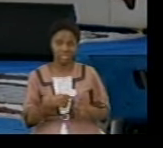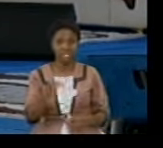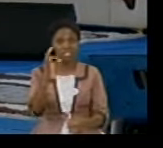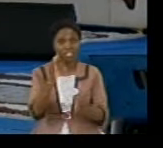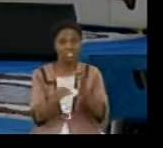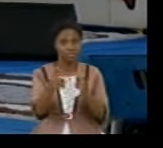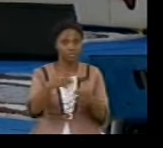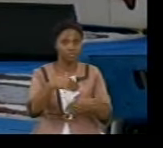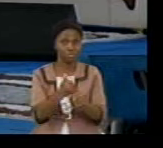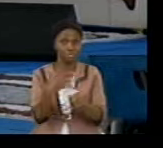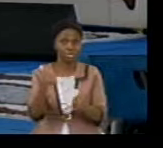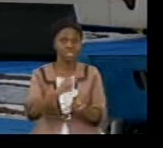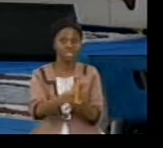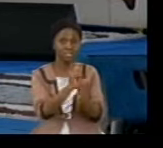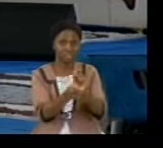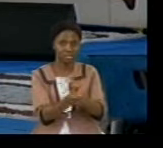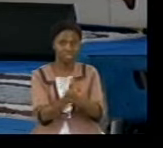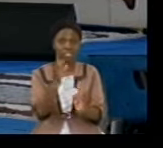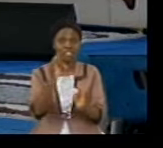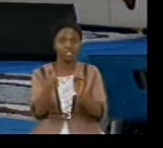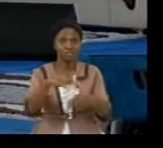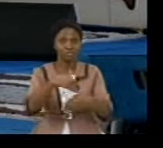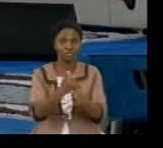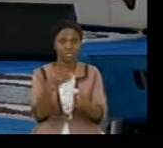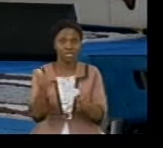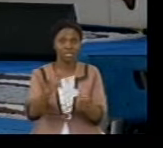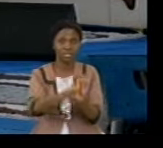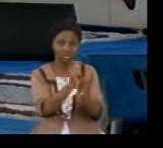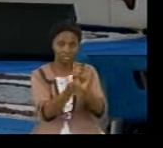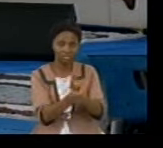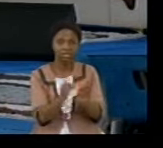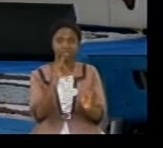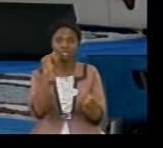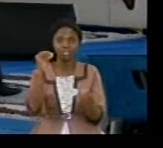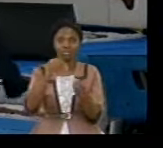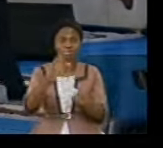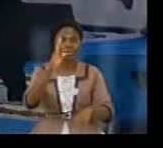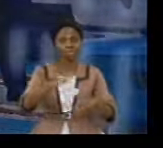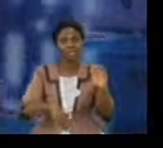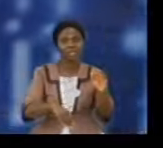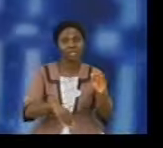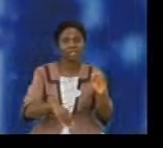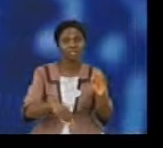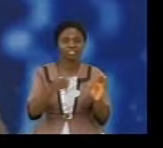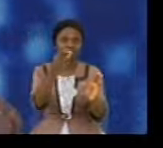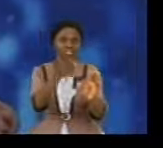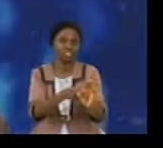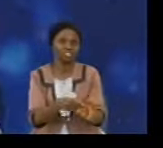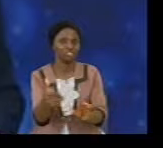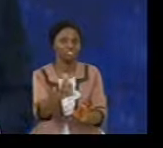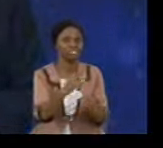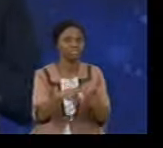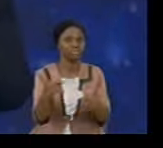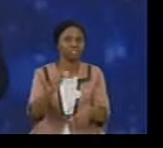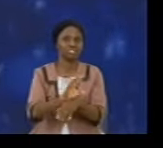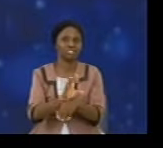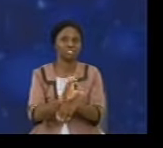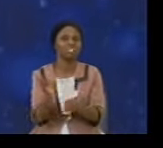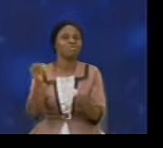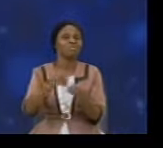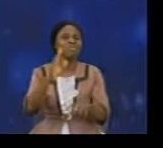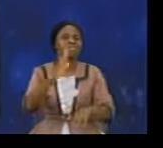change. It will make a transformation. It's more than joining a church. It's more than